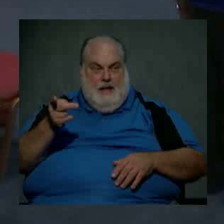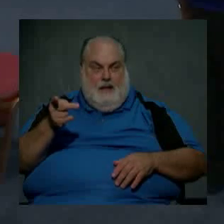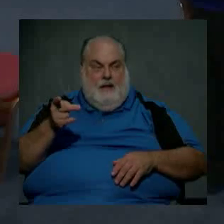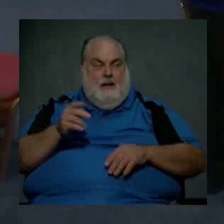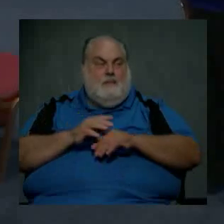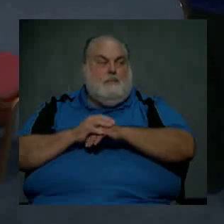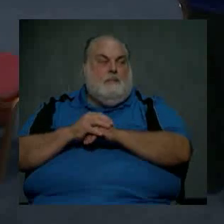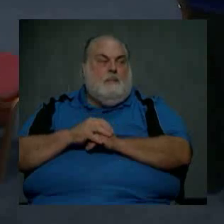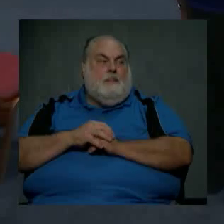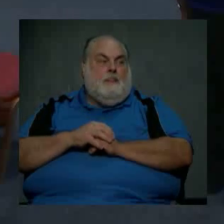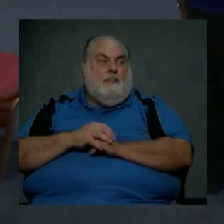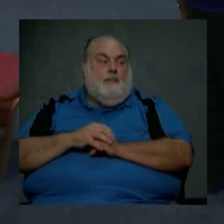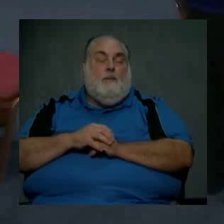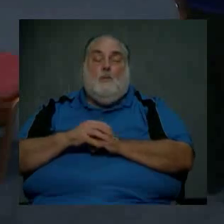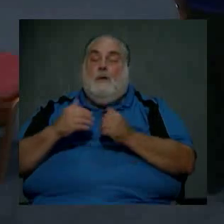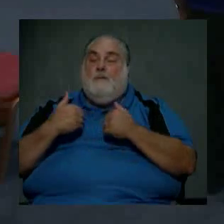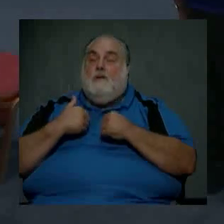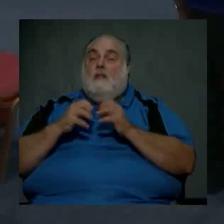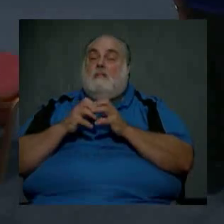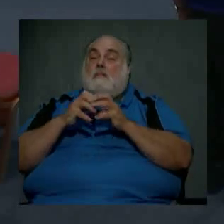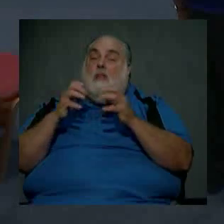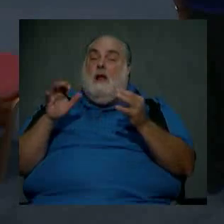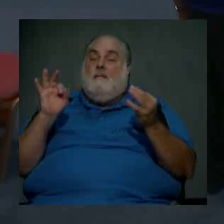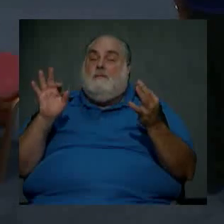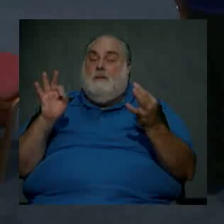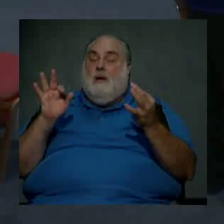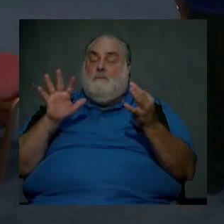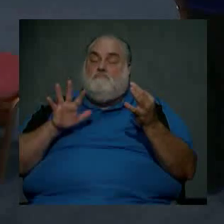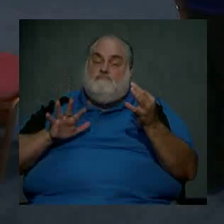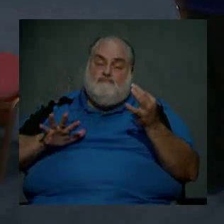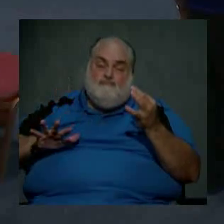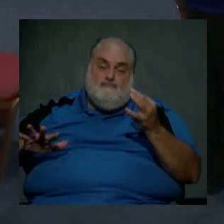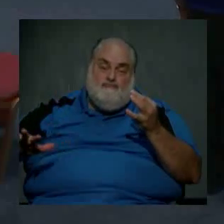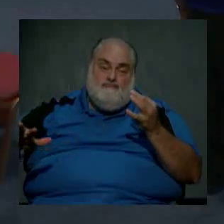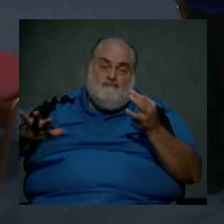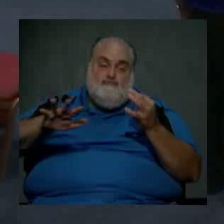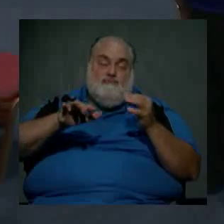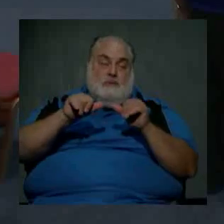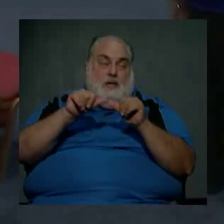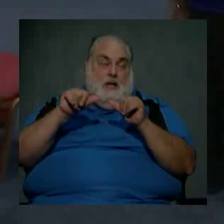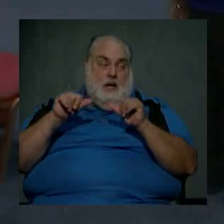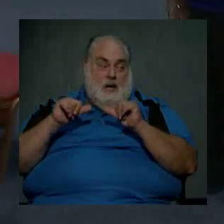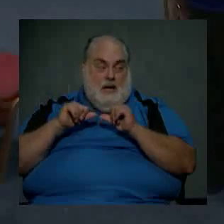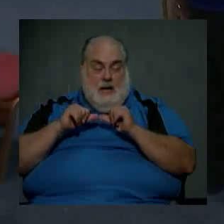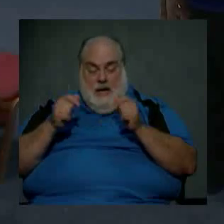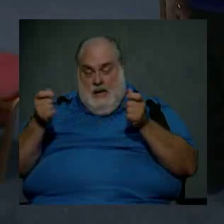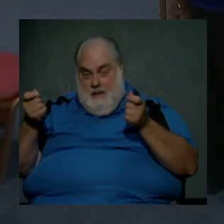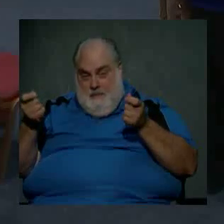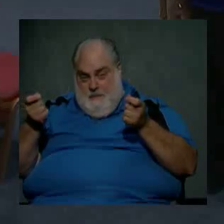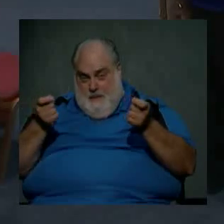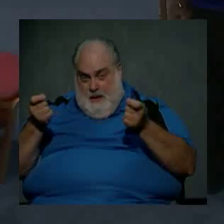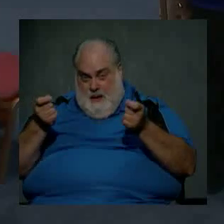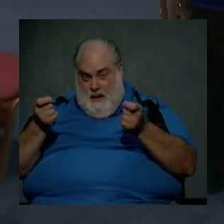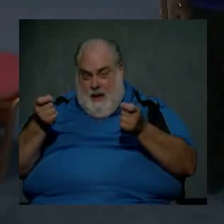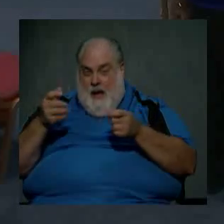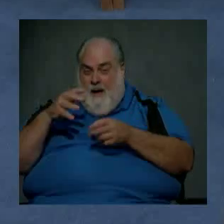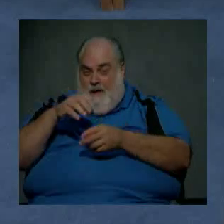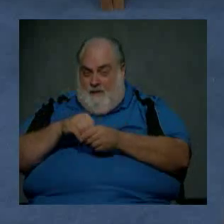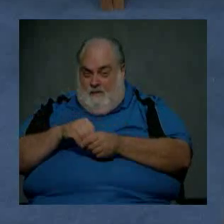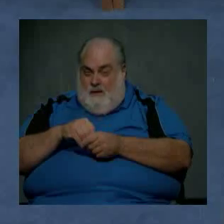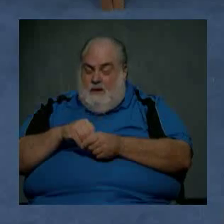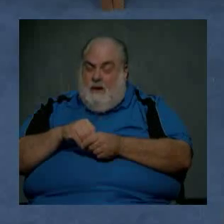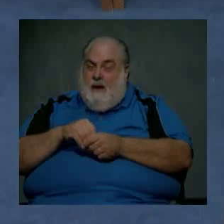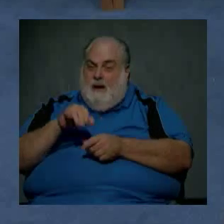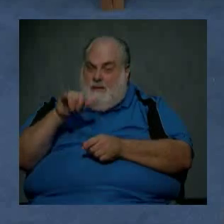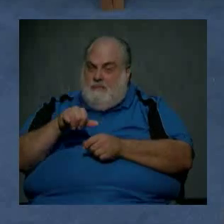Initially, we've got a lot of feedback from people in the area and other management that the trees